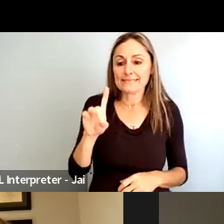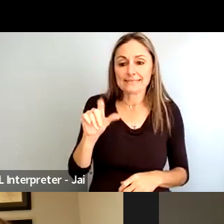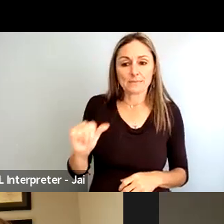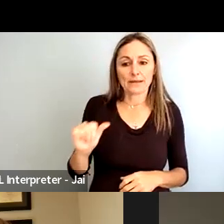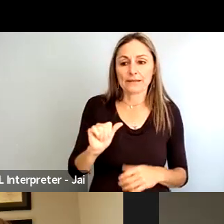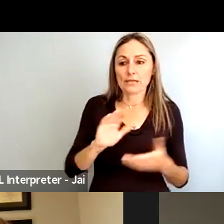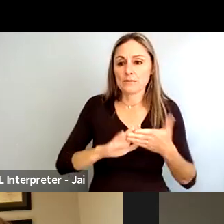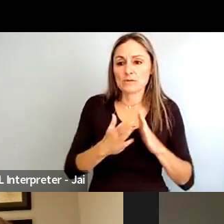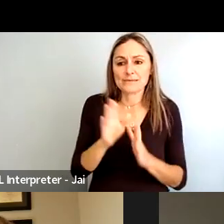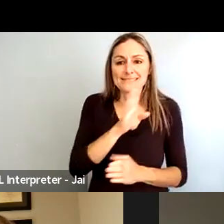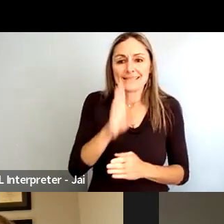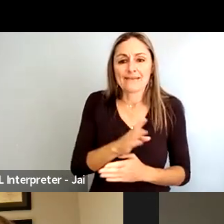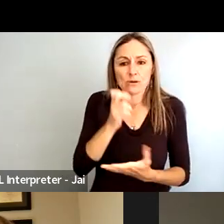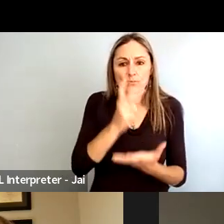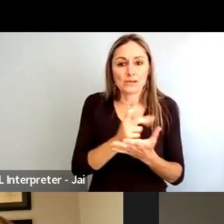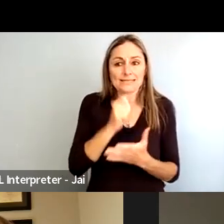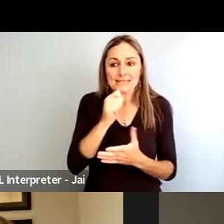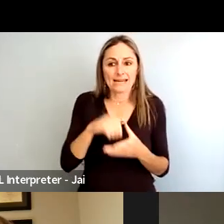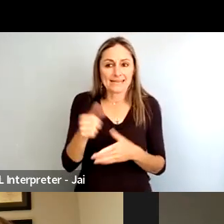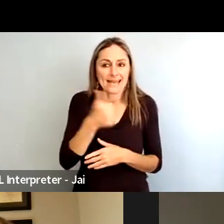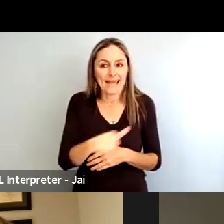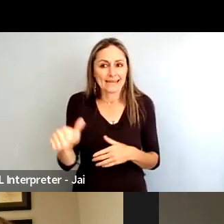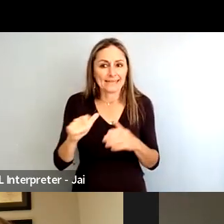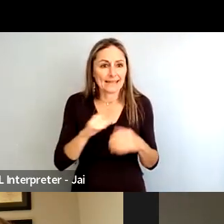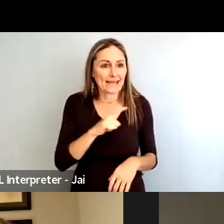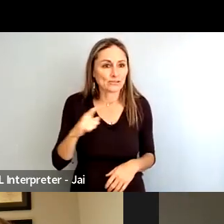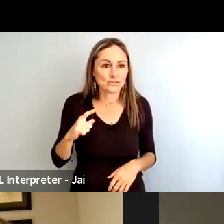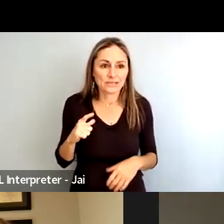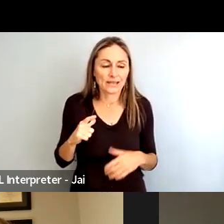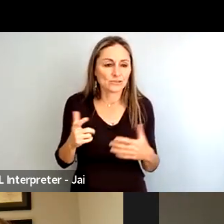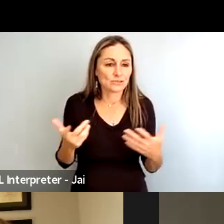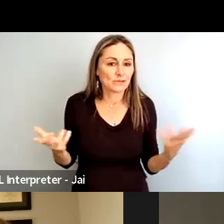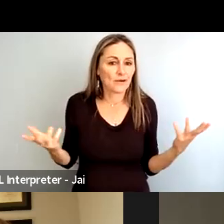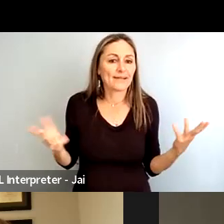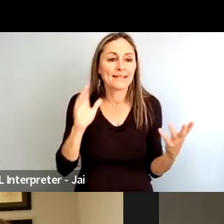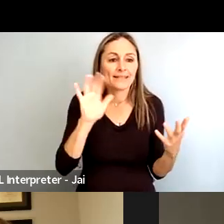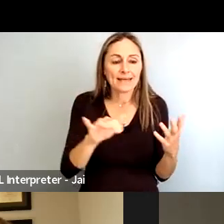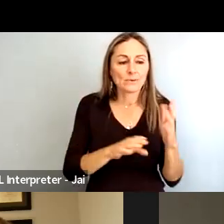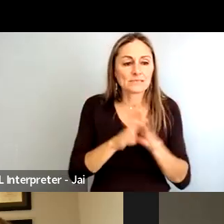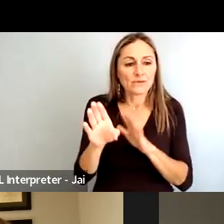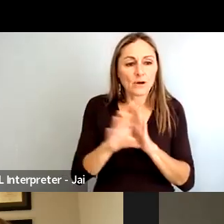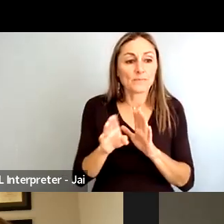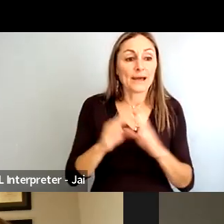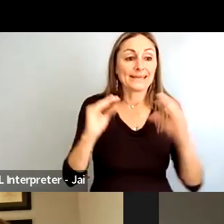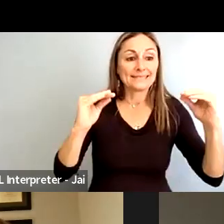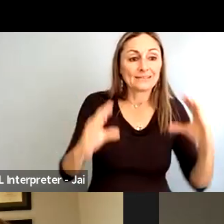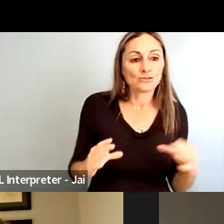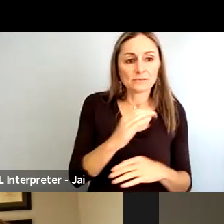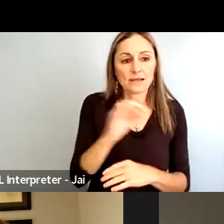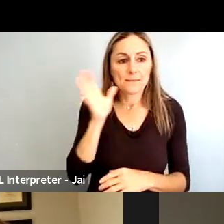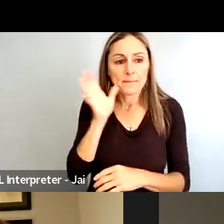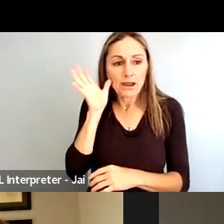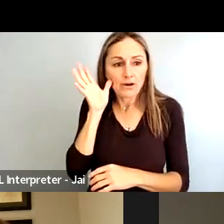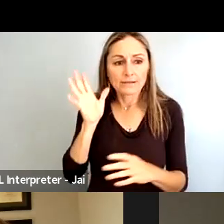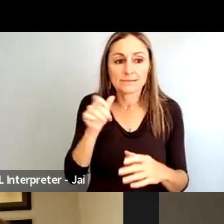approved, and it's not in any of our legislation. So that was something that was developed by teachers and parents, not